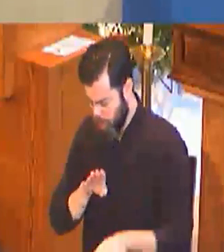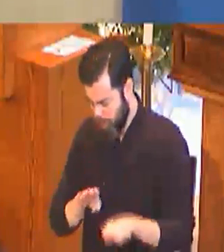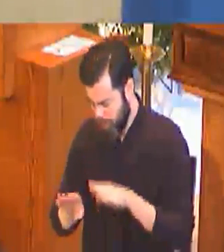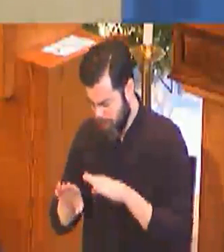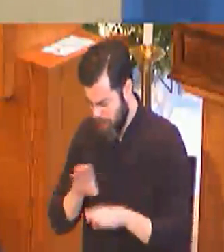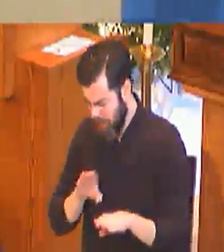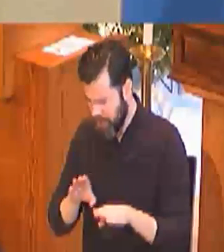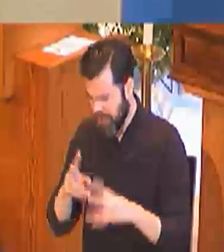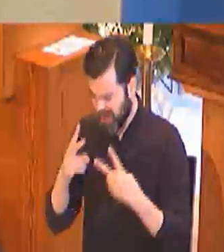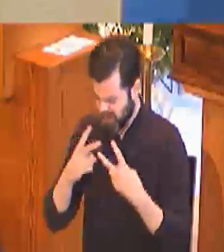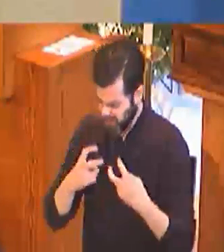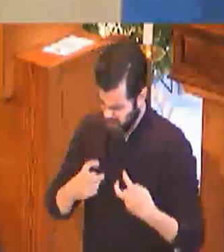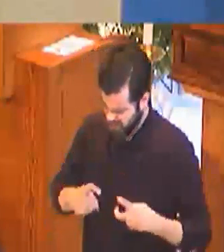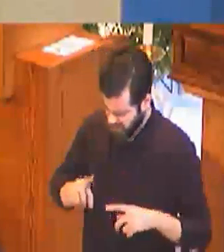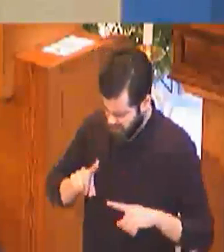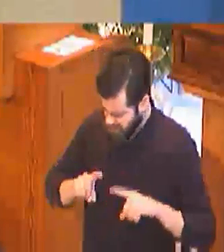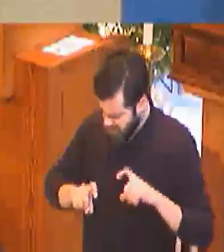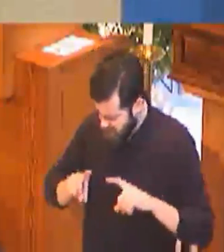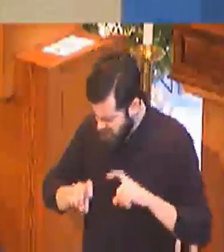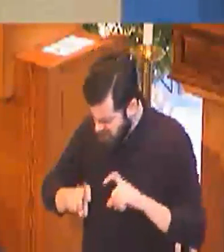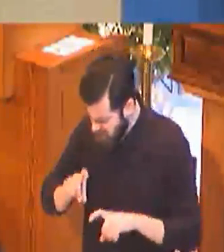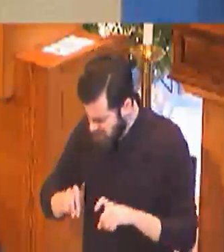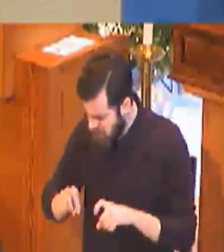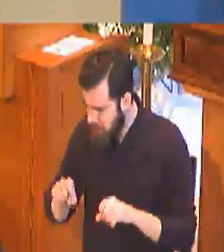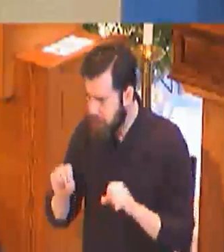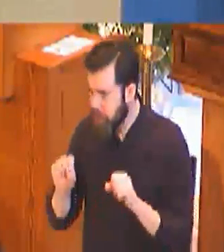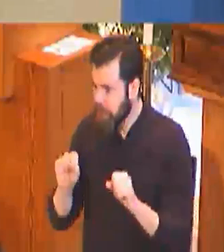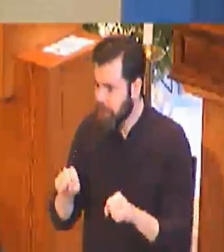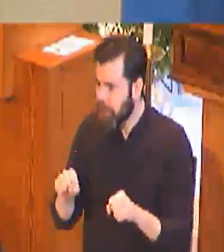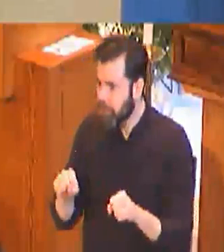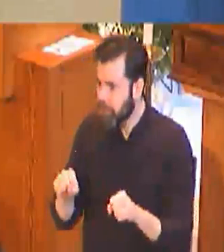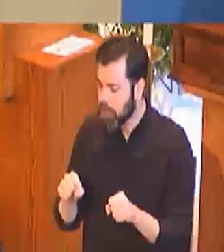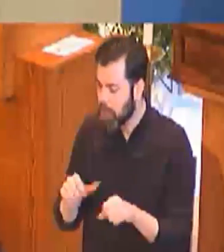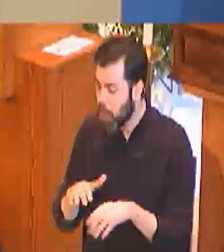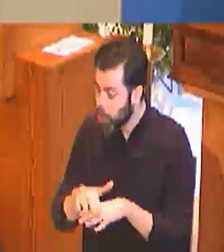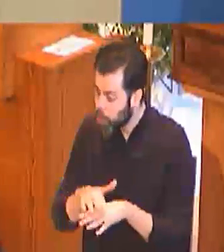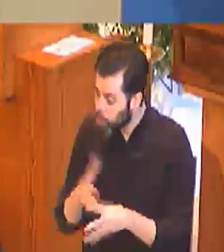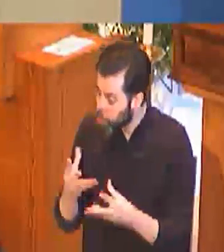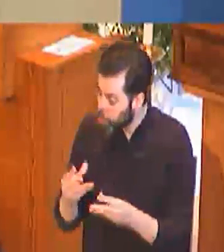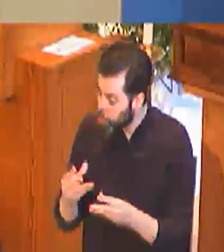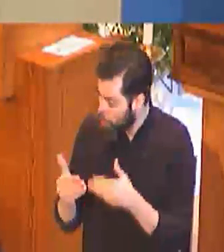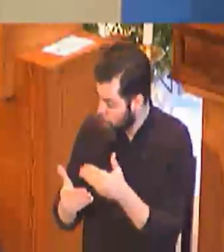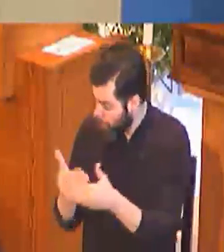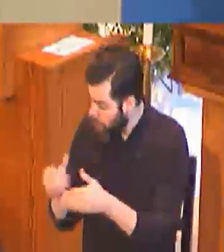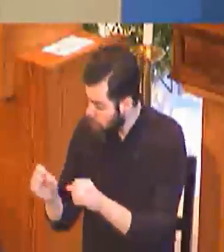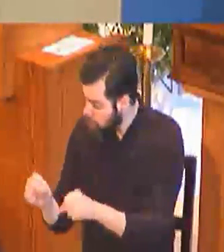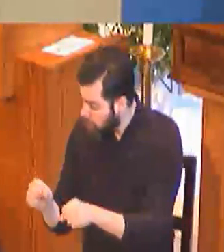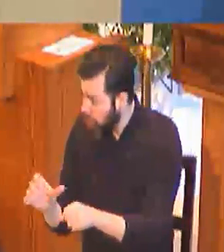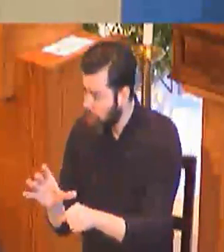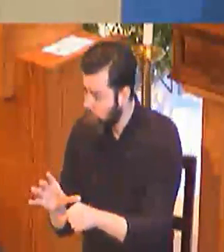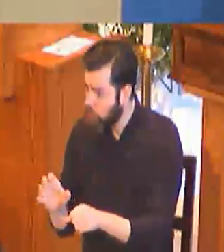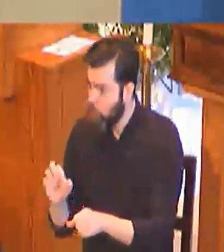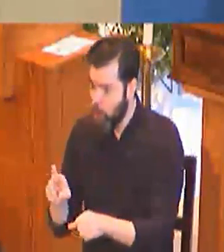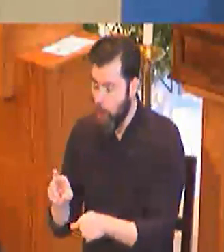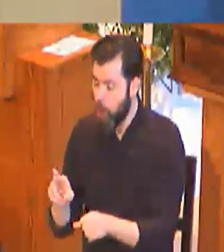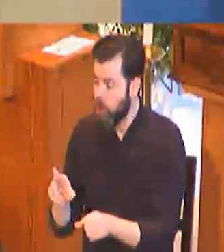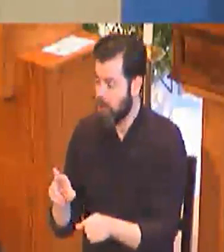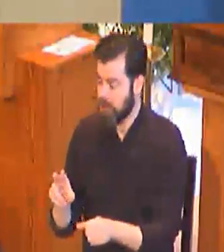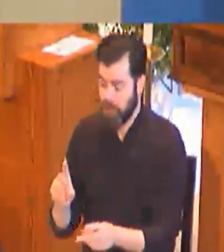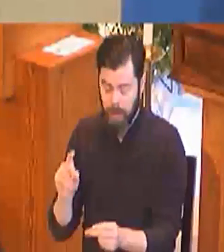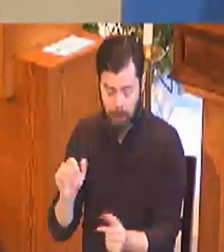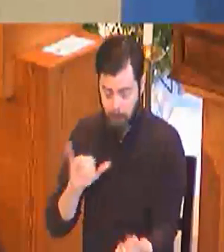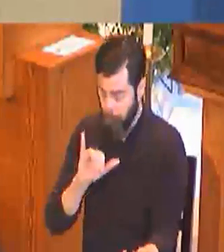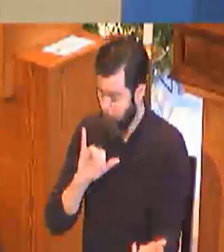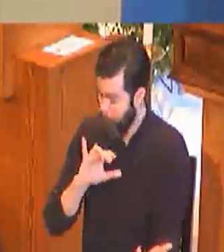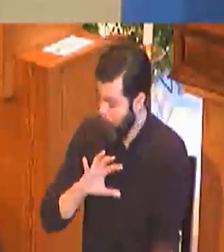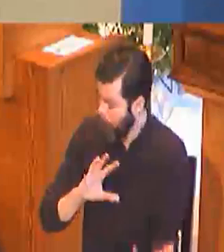gentle process. It doesn't have to be a huge paradigm shift. Or it can be a huge paradigm shift, which can cause a bit